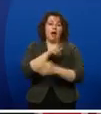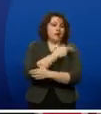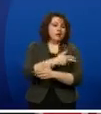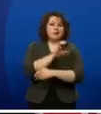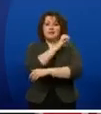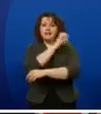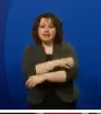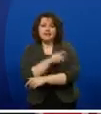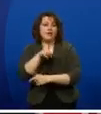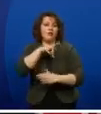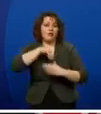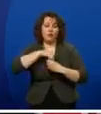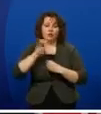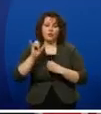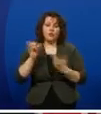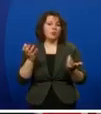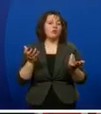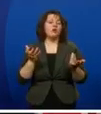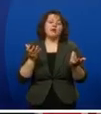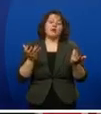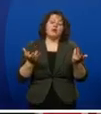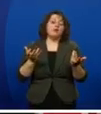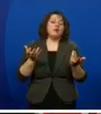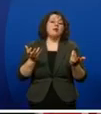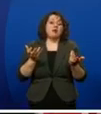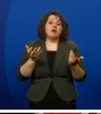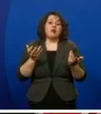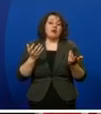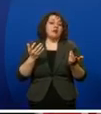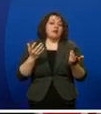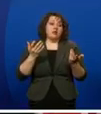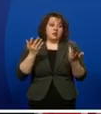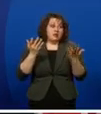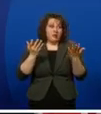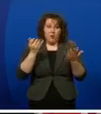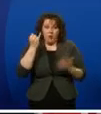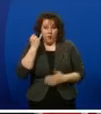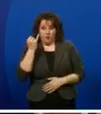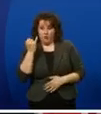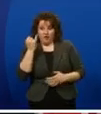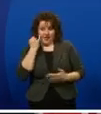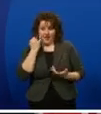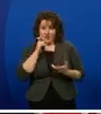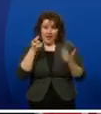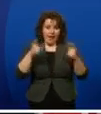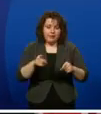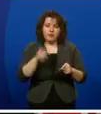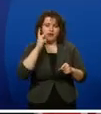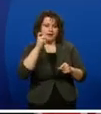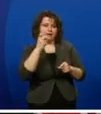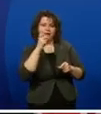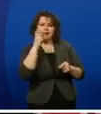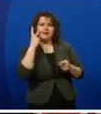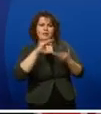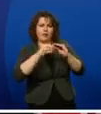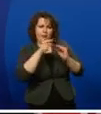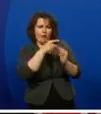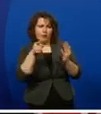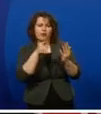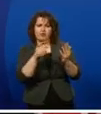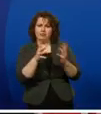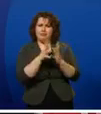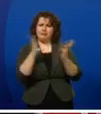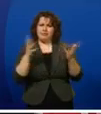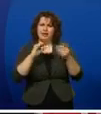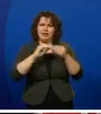are a part of that as well. And so we are, and otherwise you wouldn't see the numbers that we're seeing. So if you go on the website, you'll be able to see